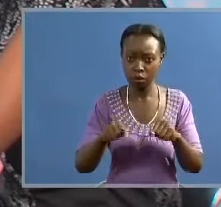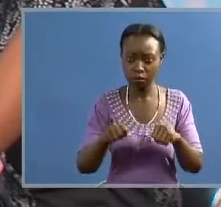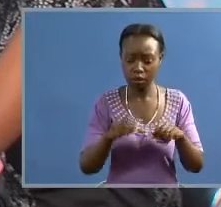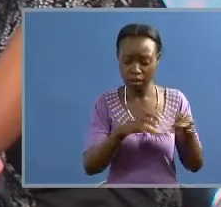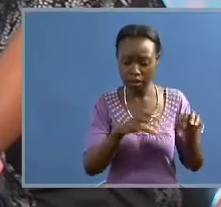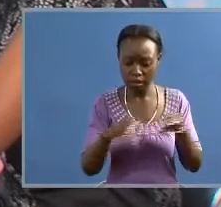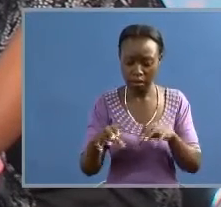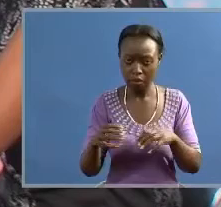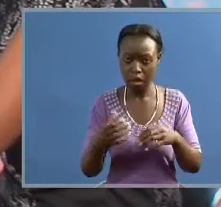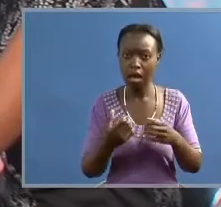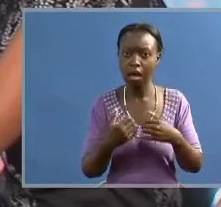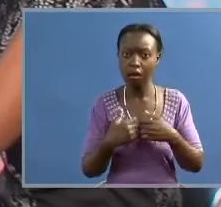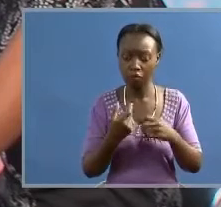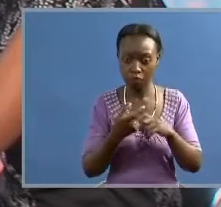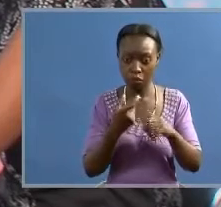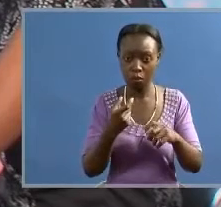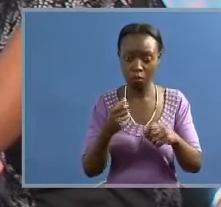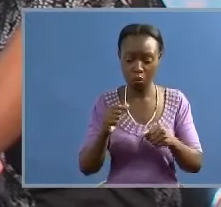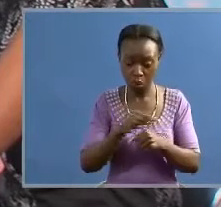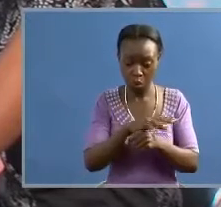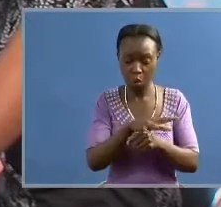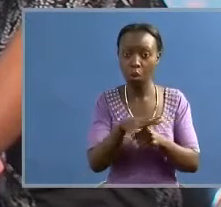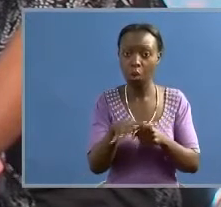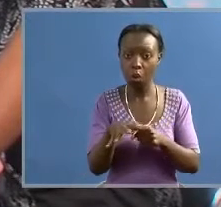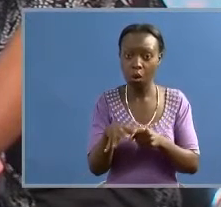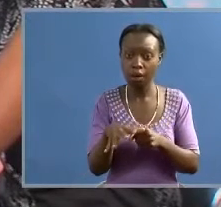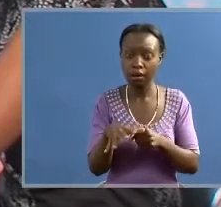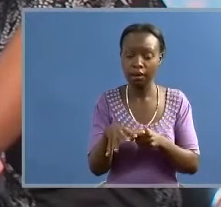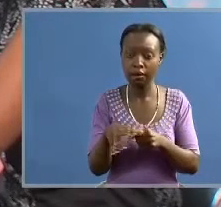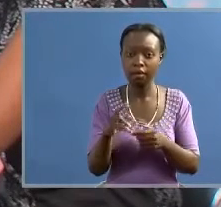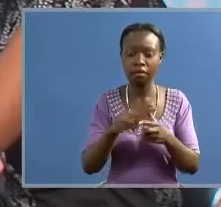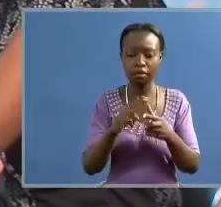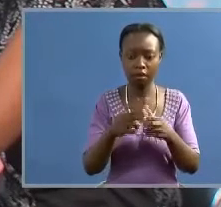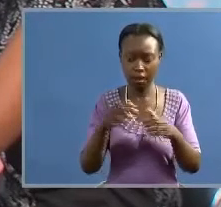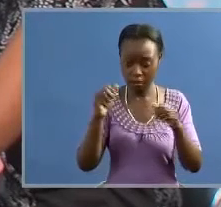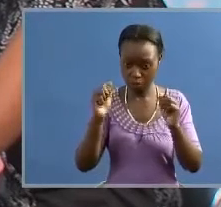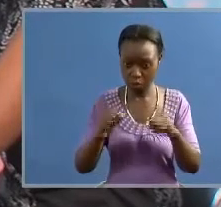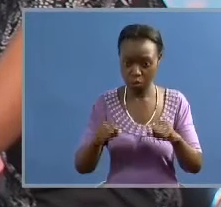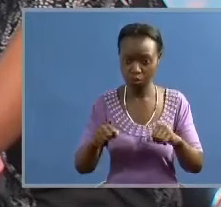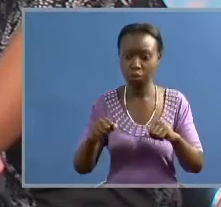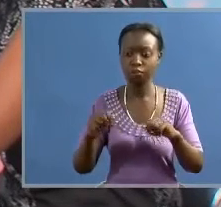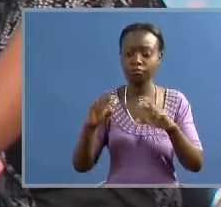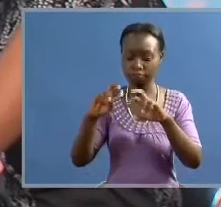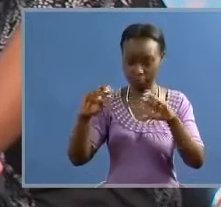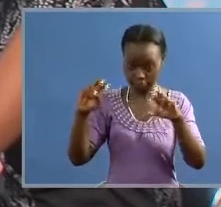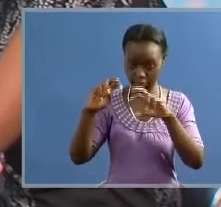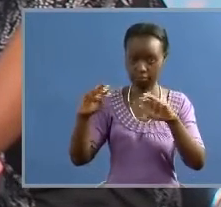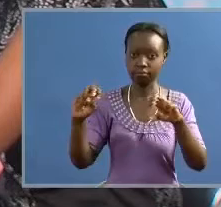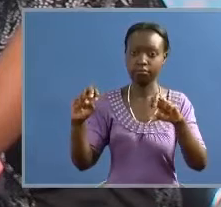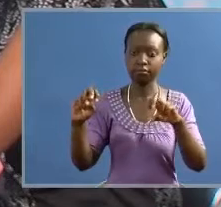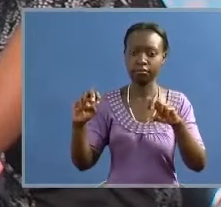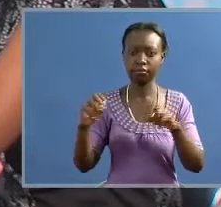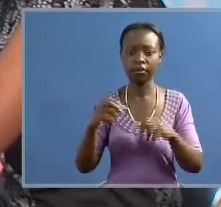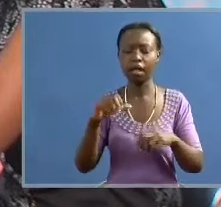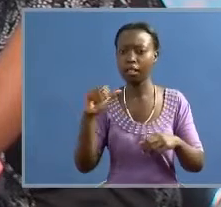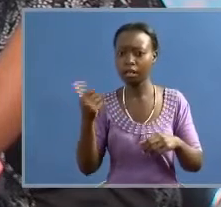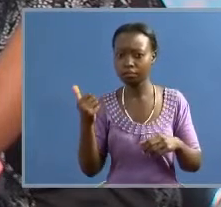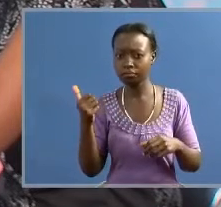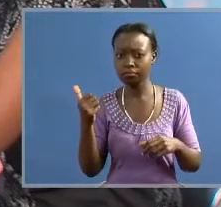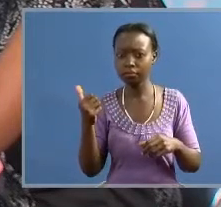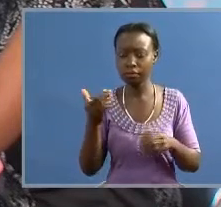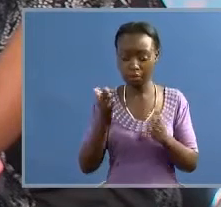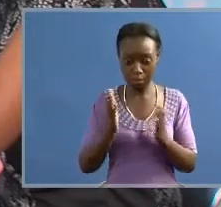from coronavirus, COVID-19, then they can be tested. Another case is